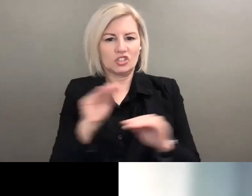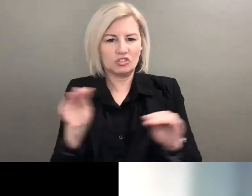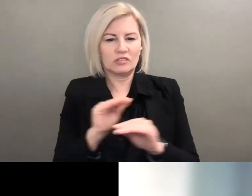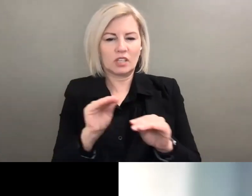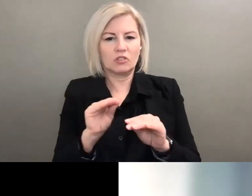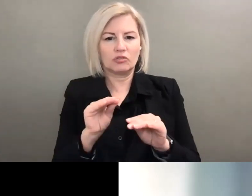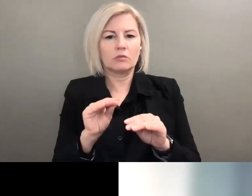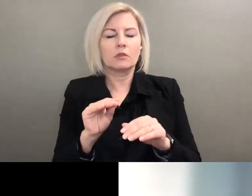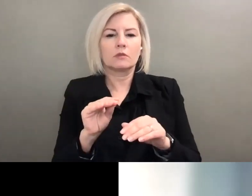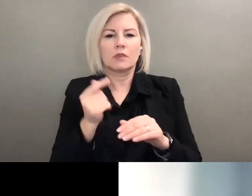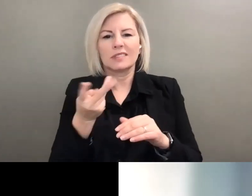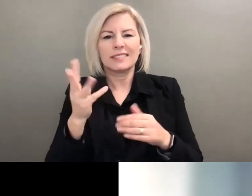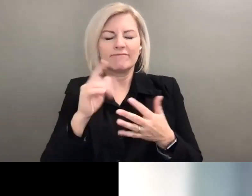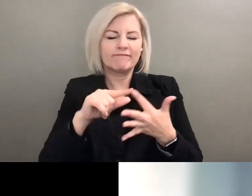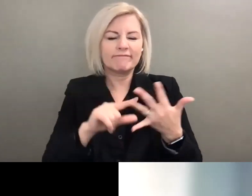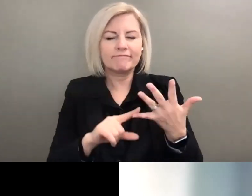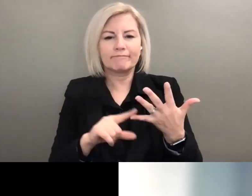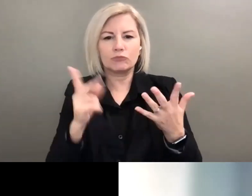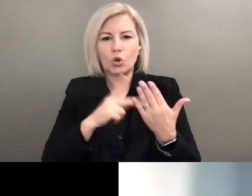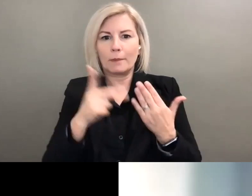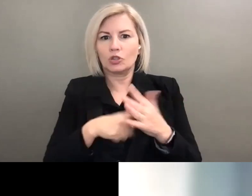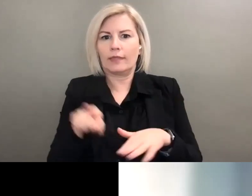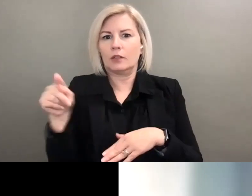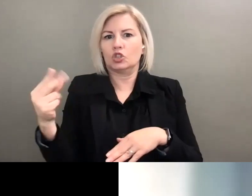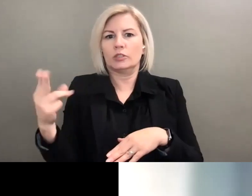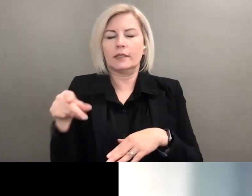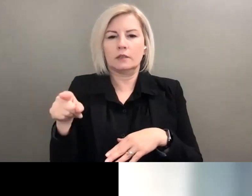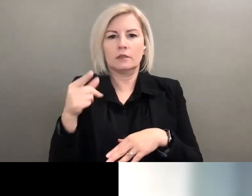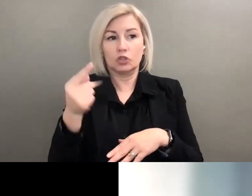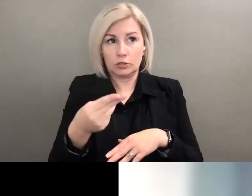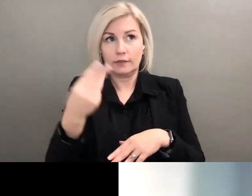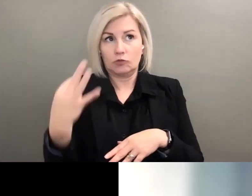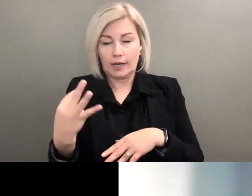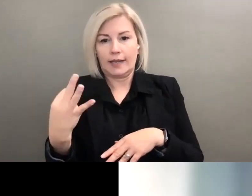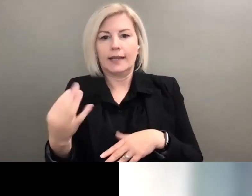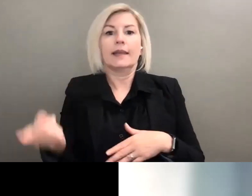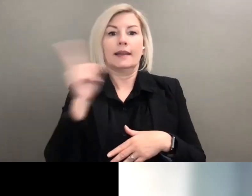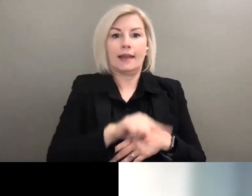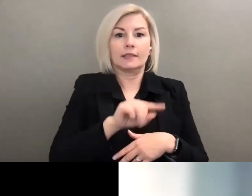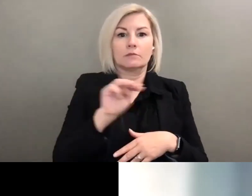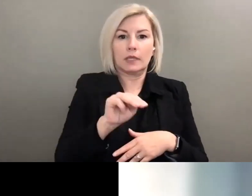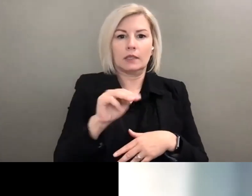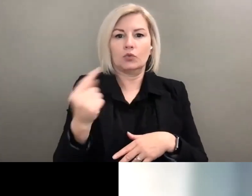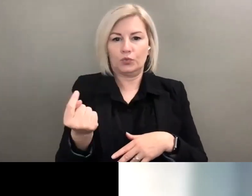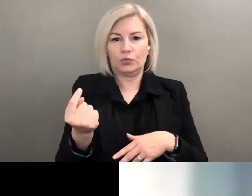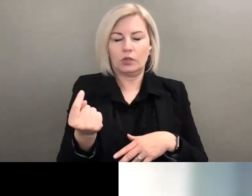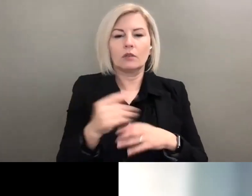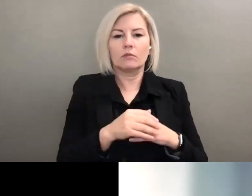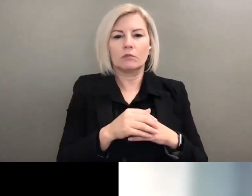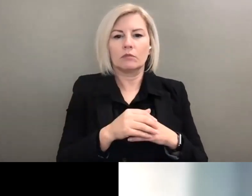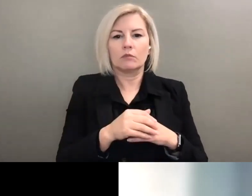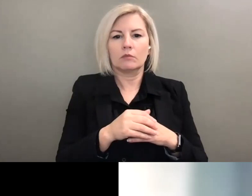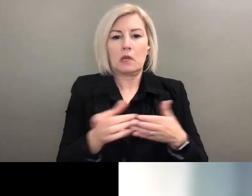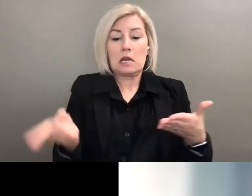series of programming starts this Thursday. It's Thursday, Friday, next Monday, and Tuesday. A week from today,